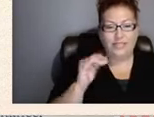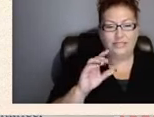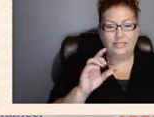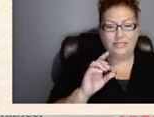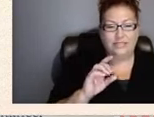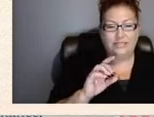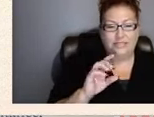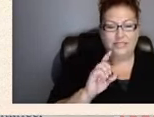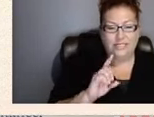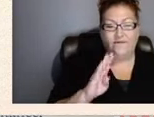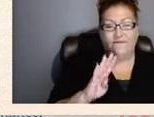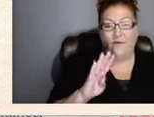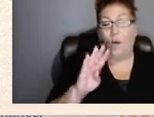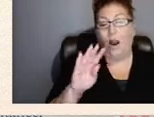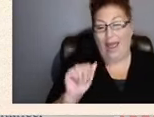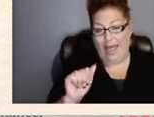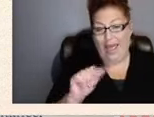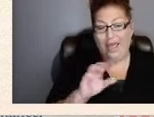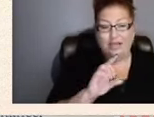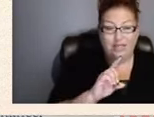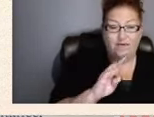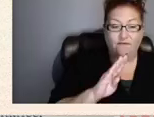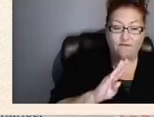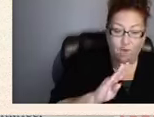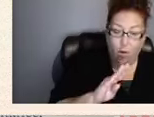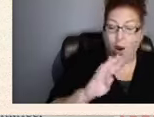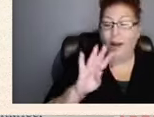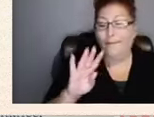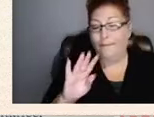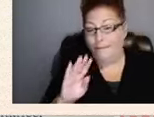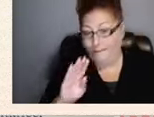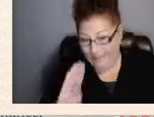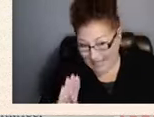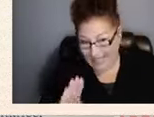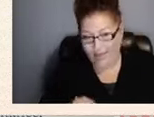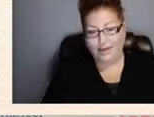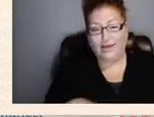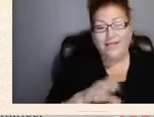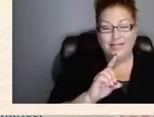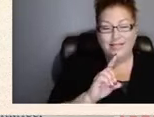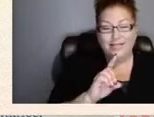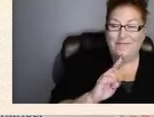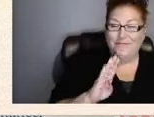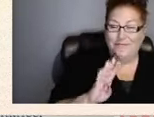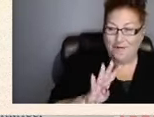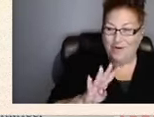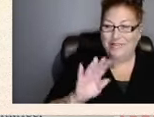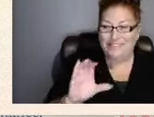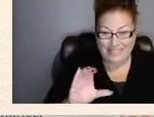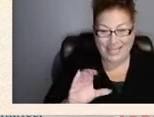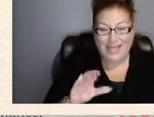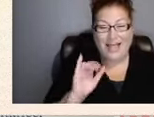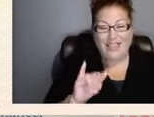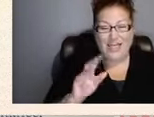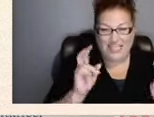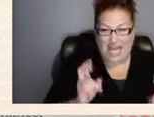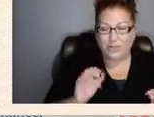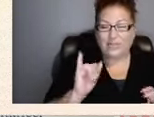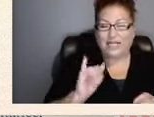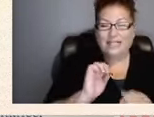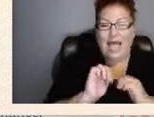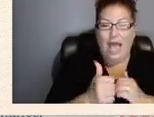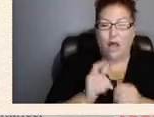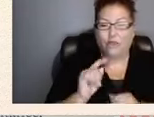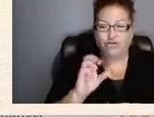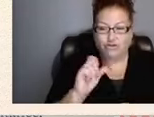D4C titles are how the trusts are created pursuant